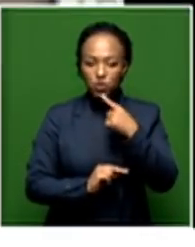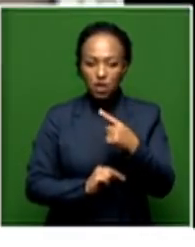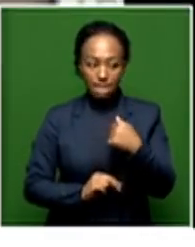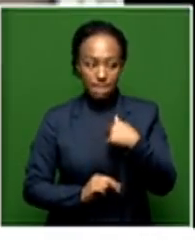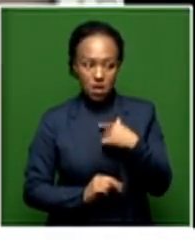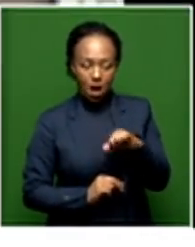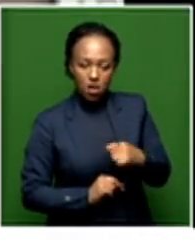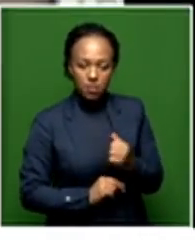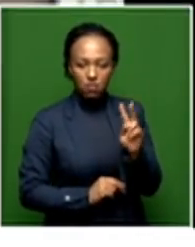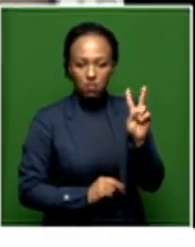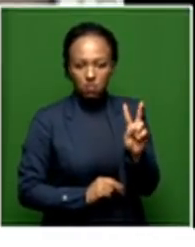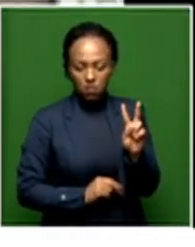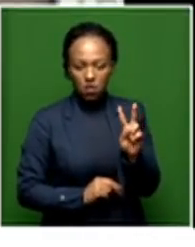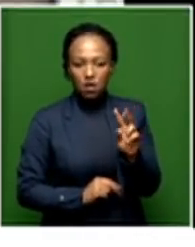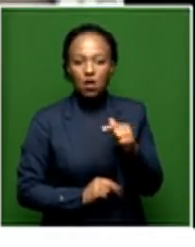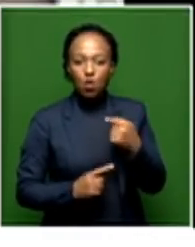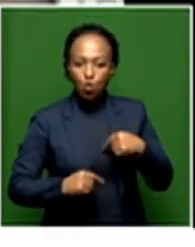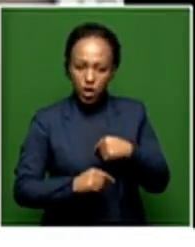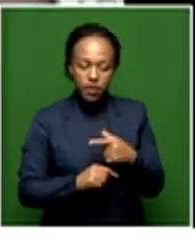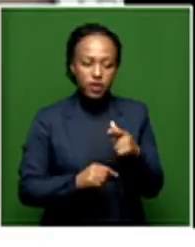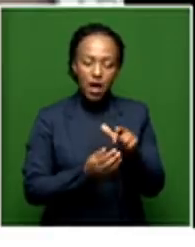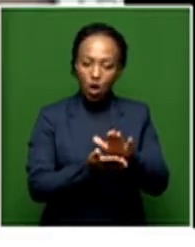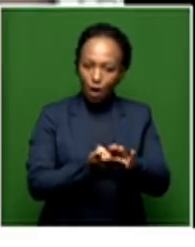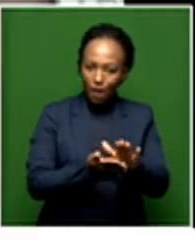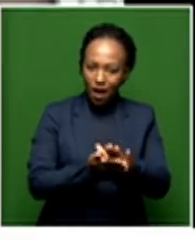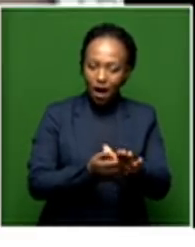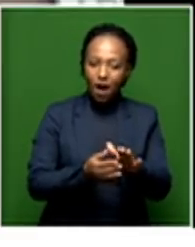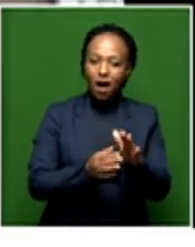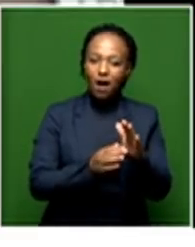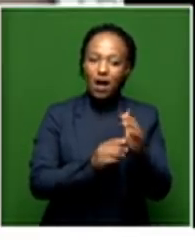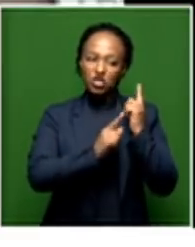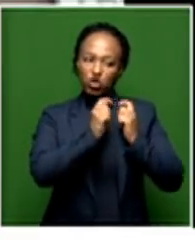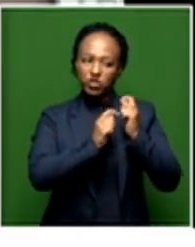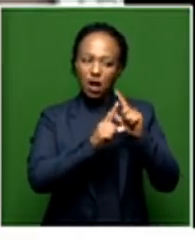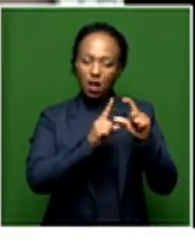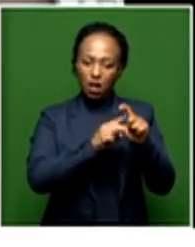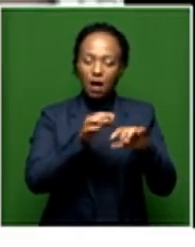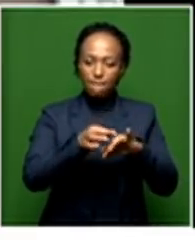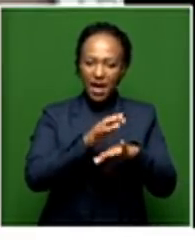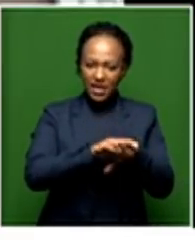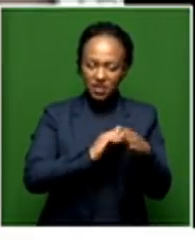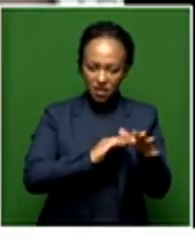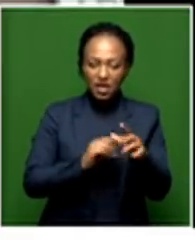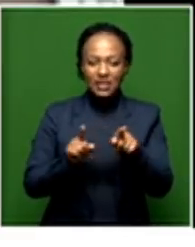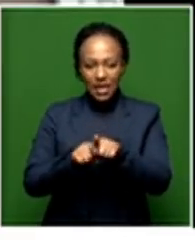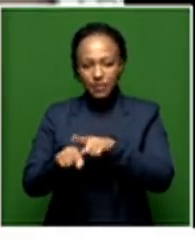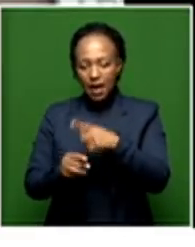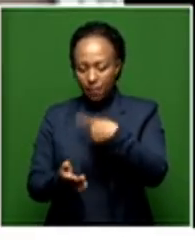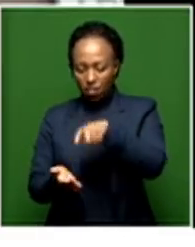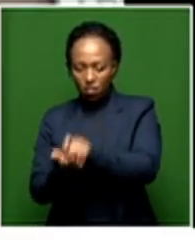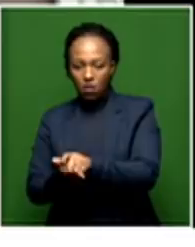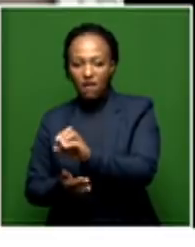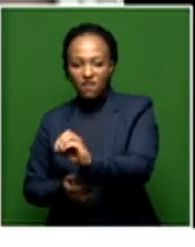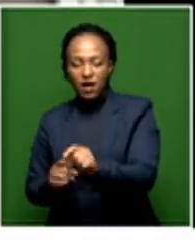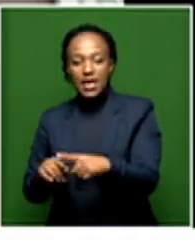as a couple, we are in dual marriage. We have a customary marriage, we have a civil marriage, but one of those marriages, depending on which